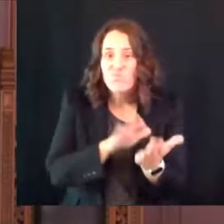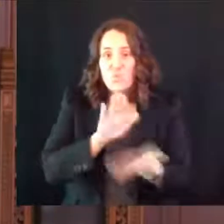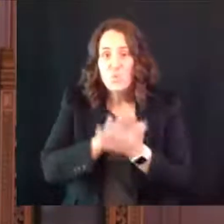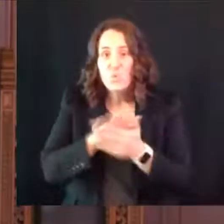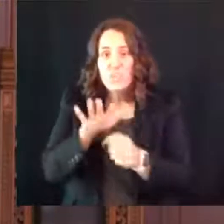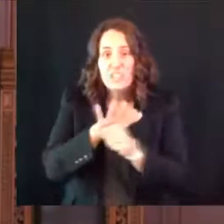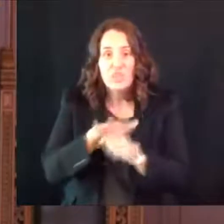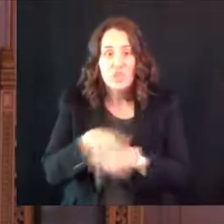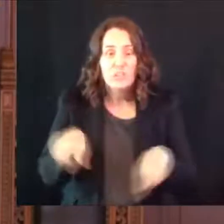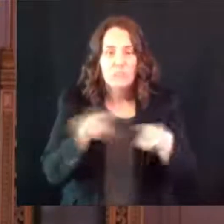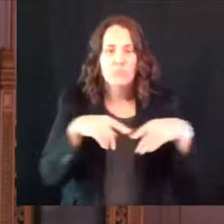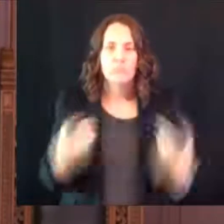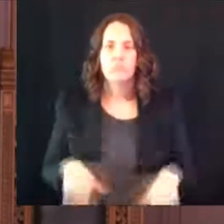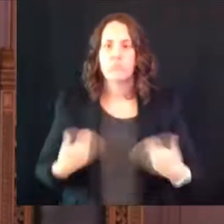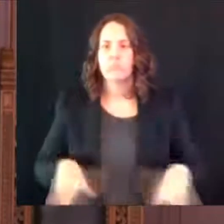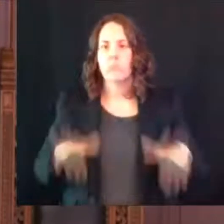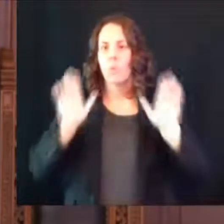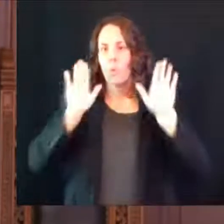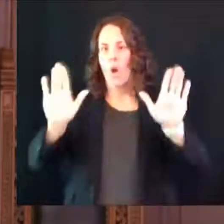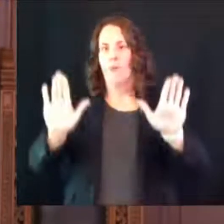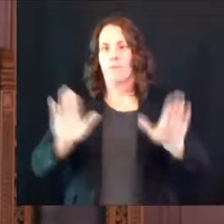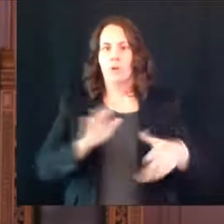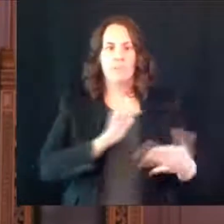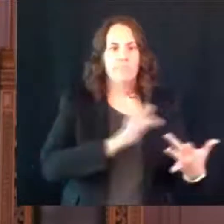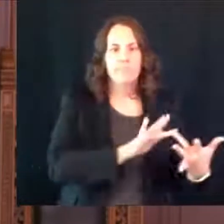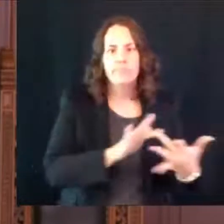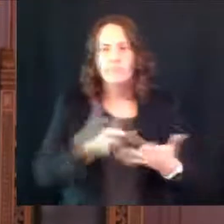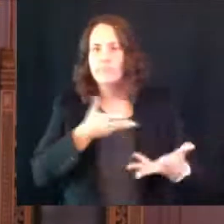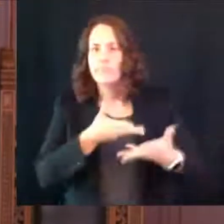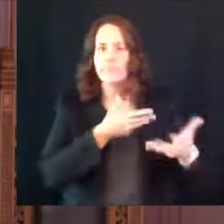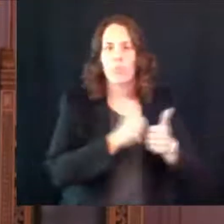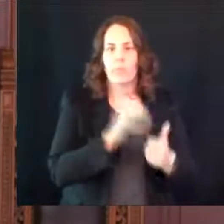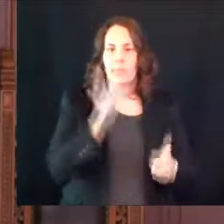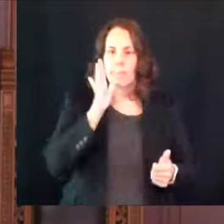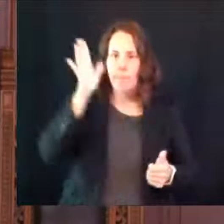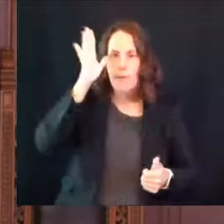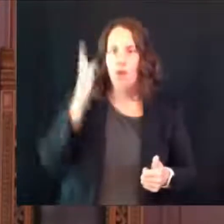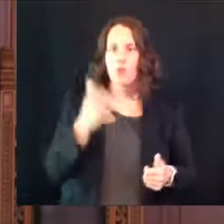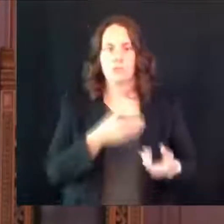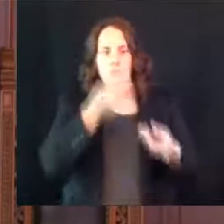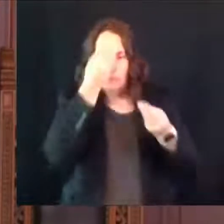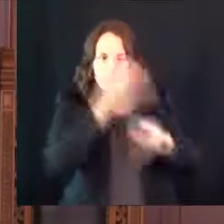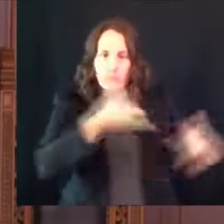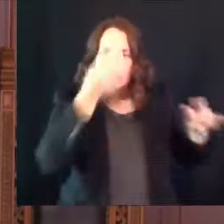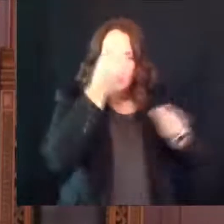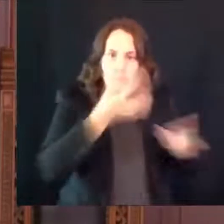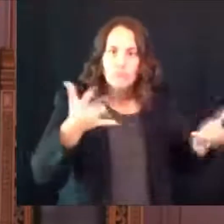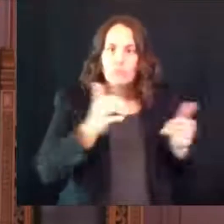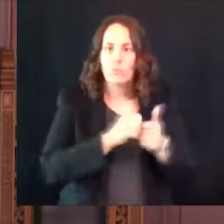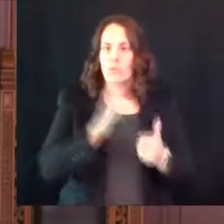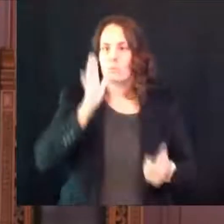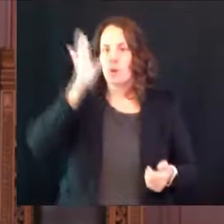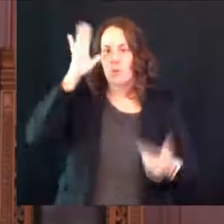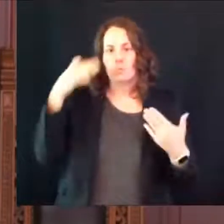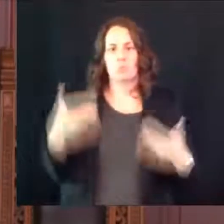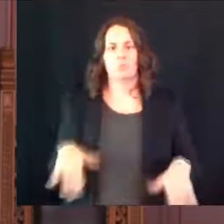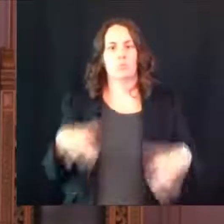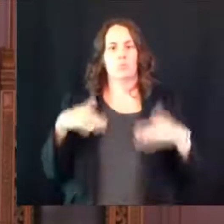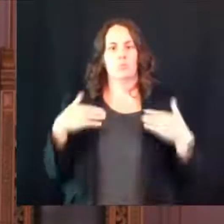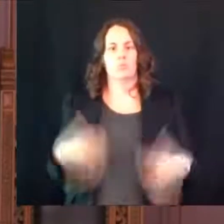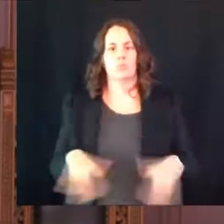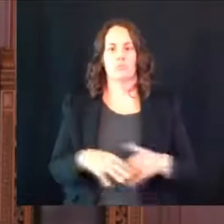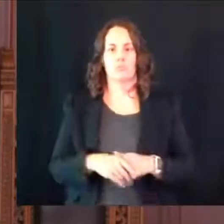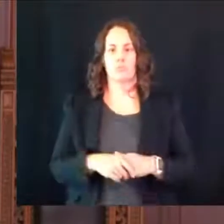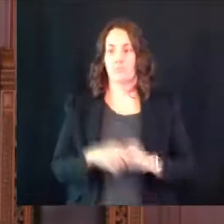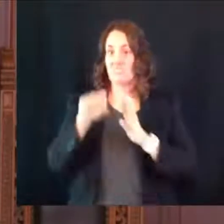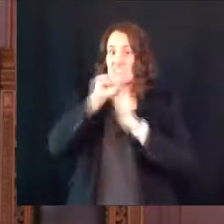that information, that's not something that that's not something the state is involved in. I